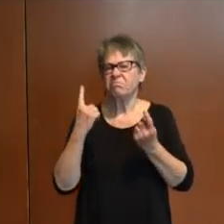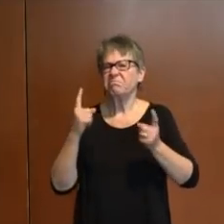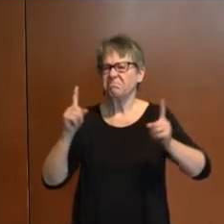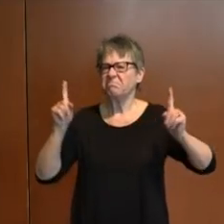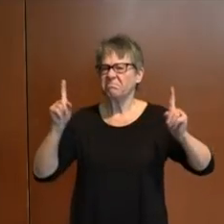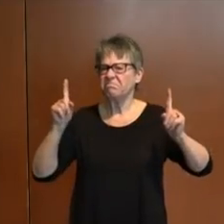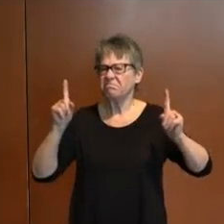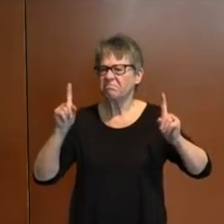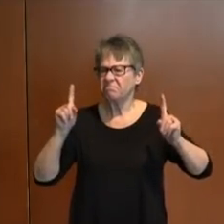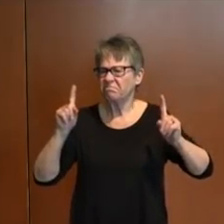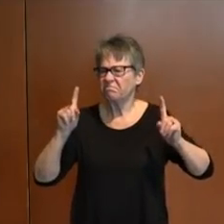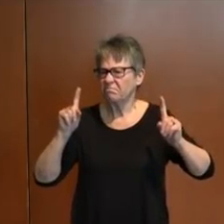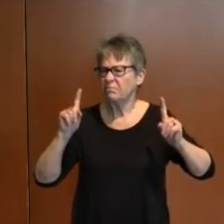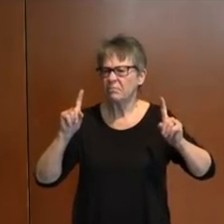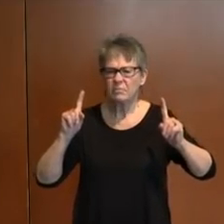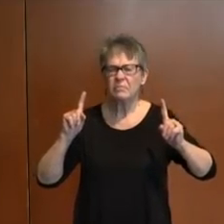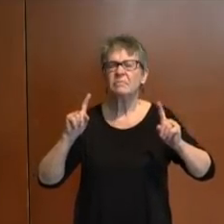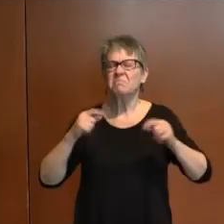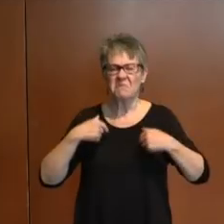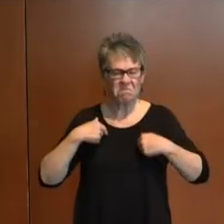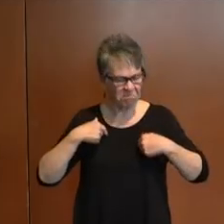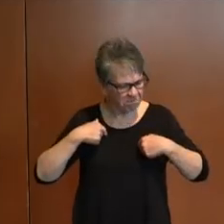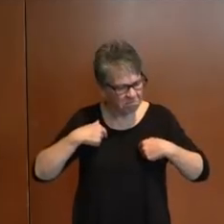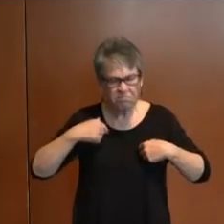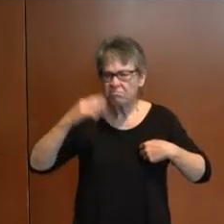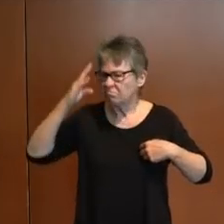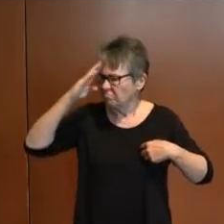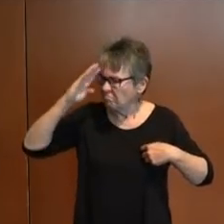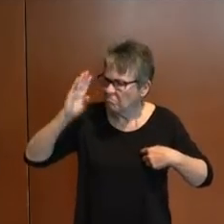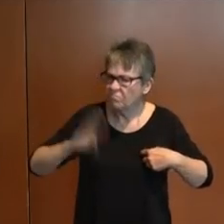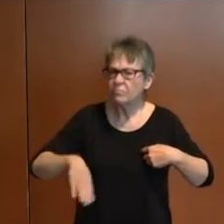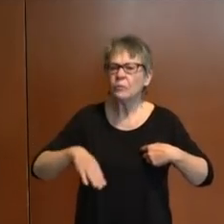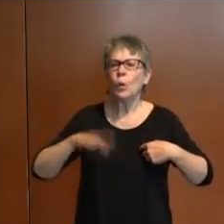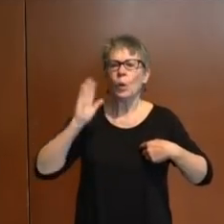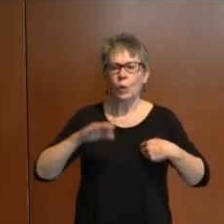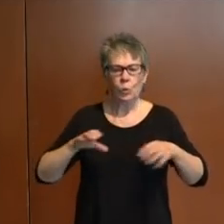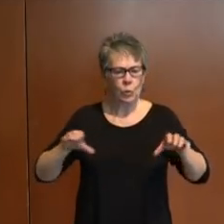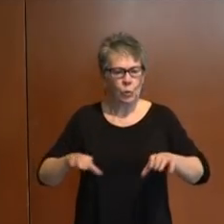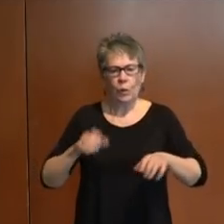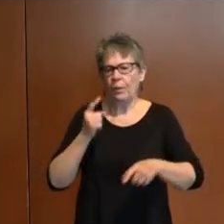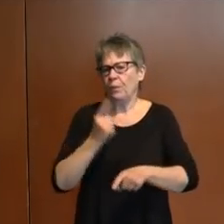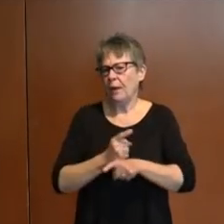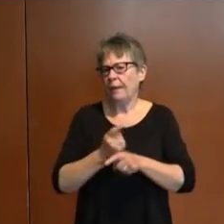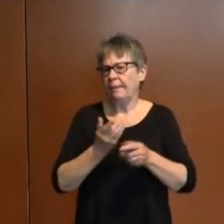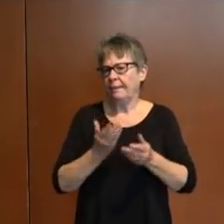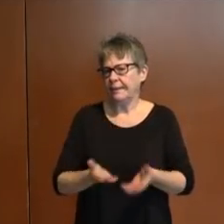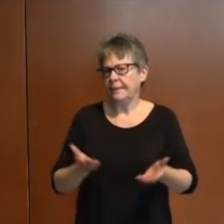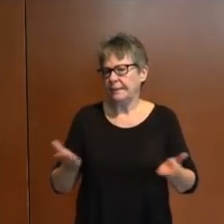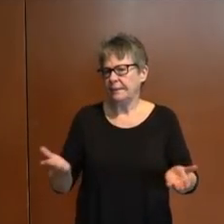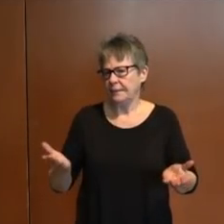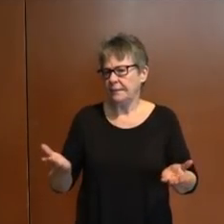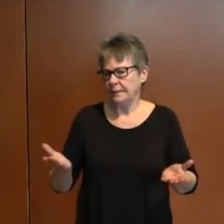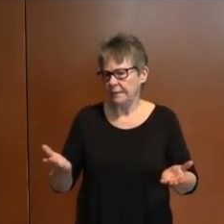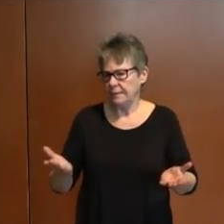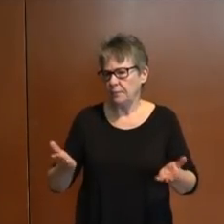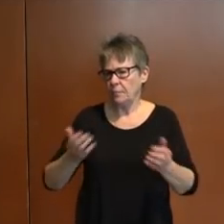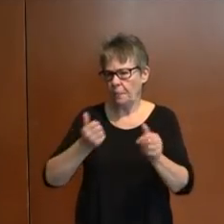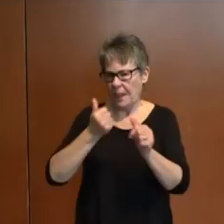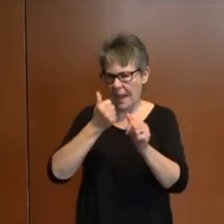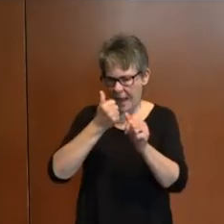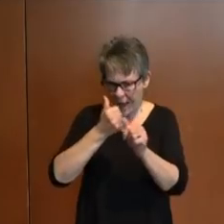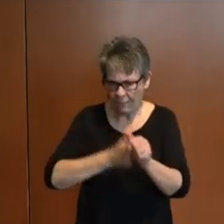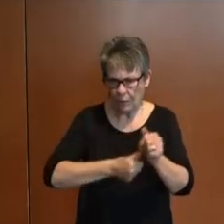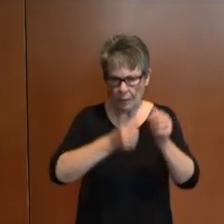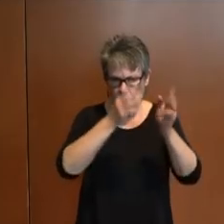completely convinced that's the mission that we have signed up for. And again, there is no price that is too high for us to